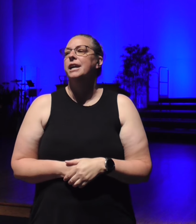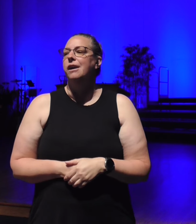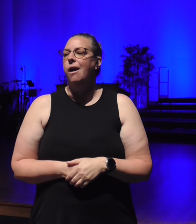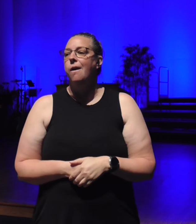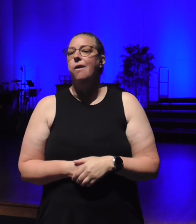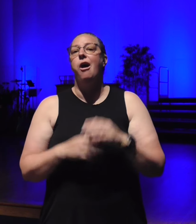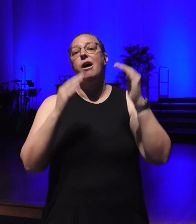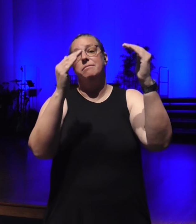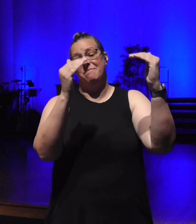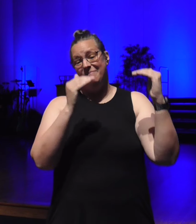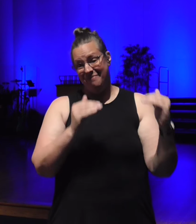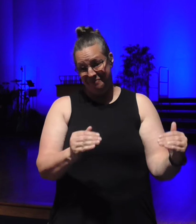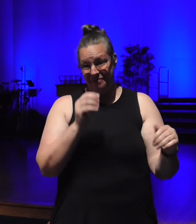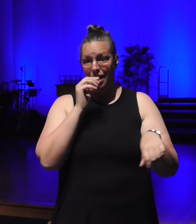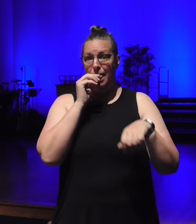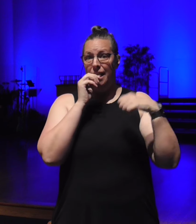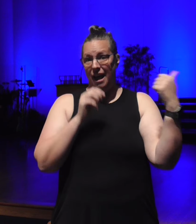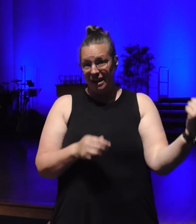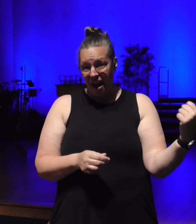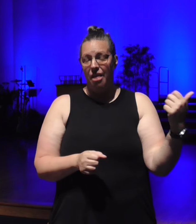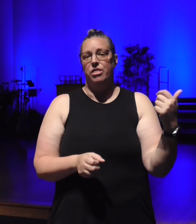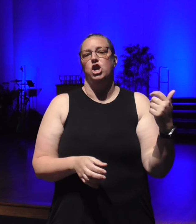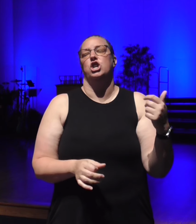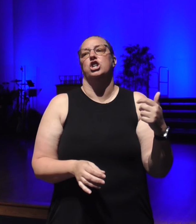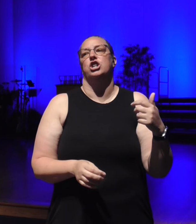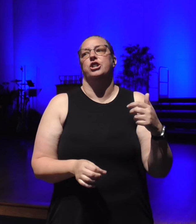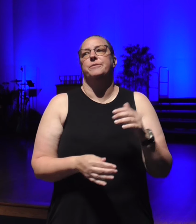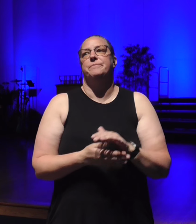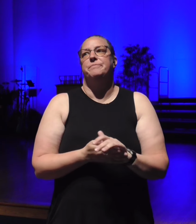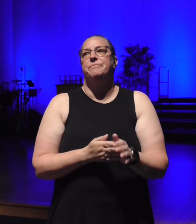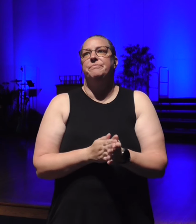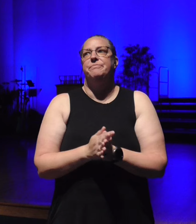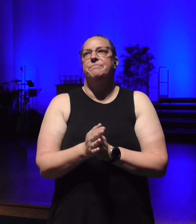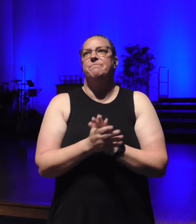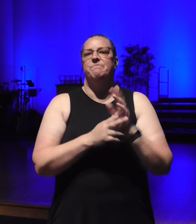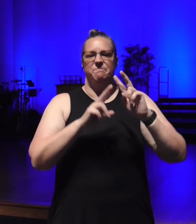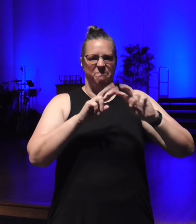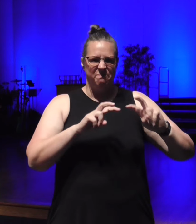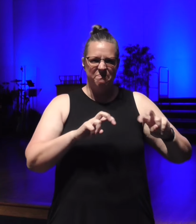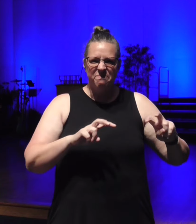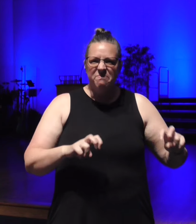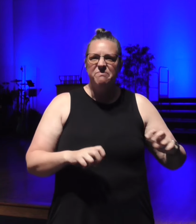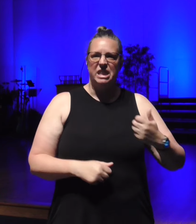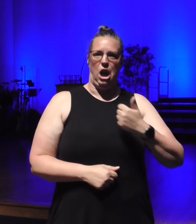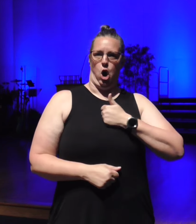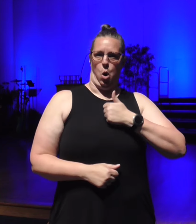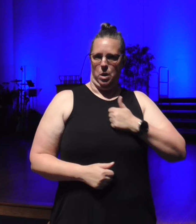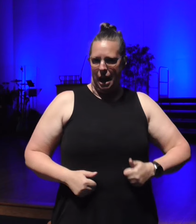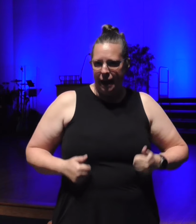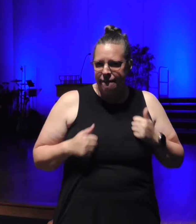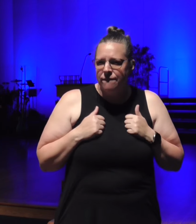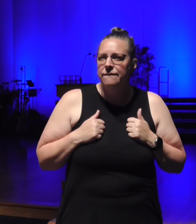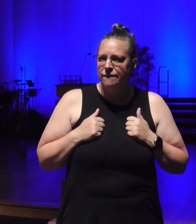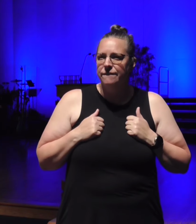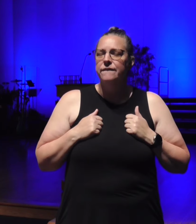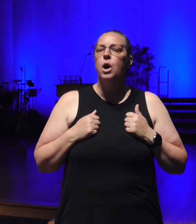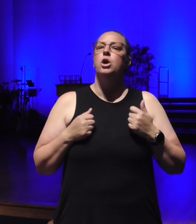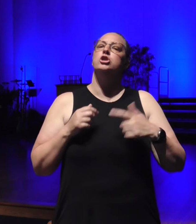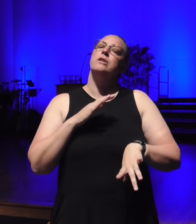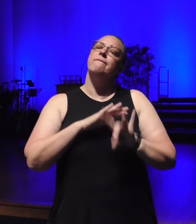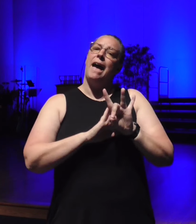So she went to explore Glorian in her own life. And what she discovered, as she